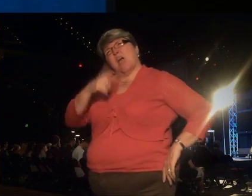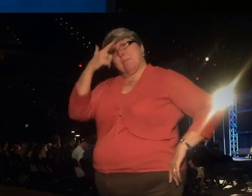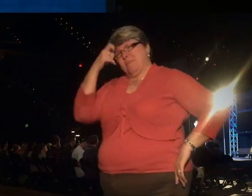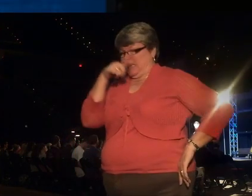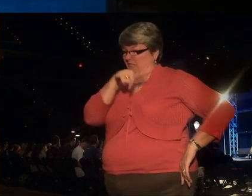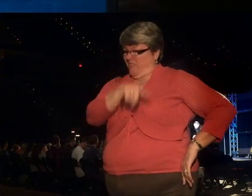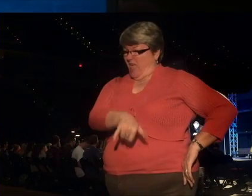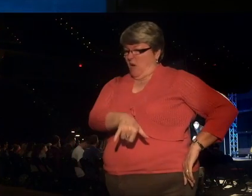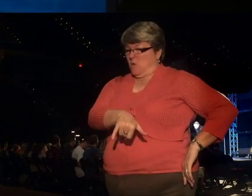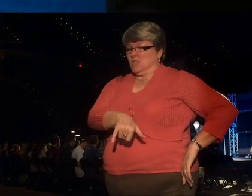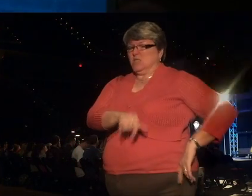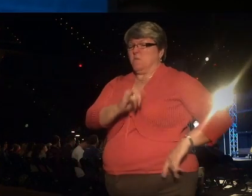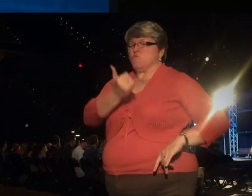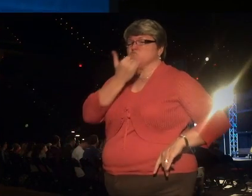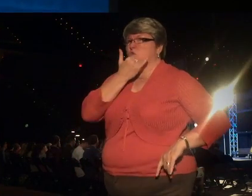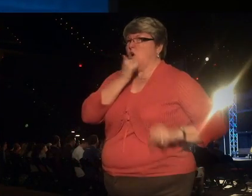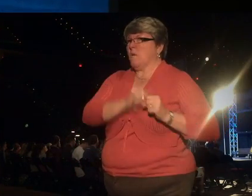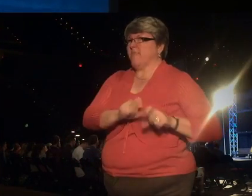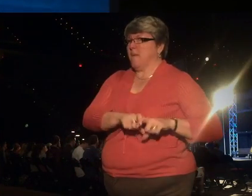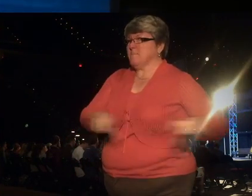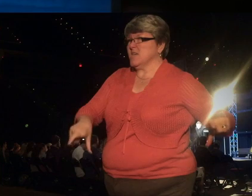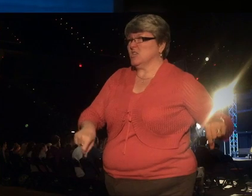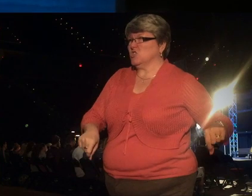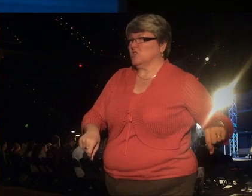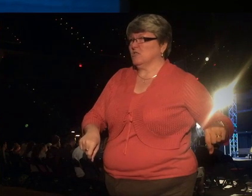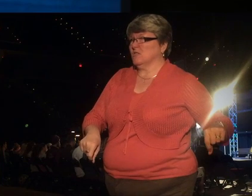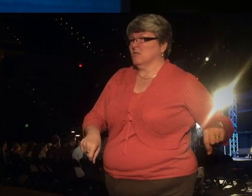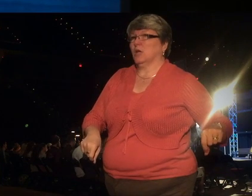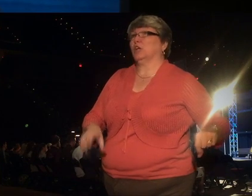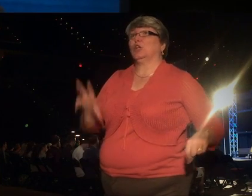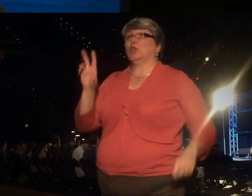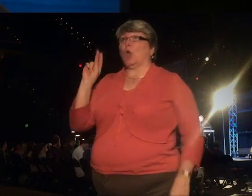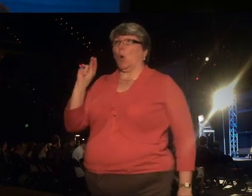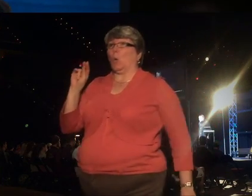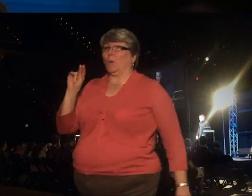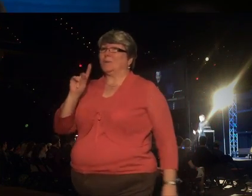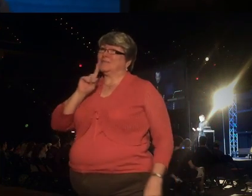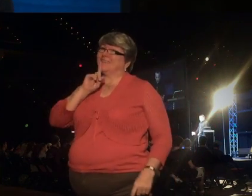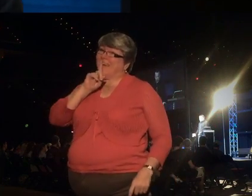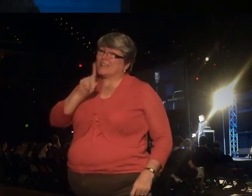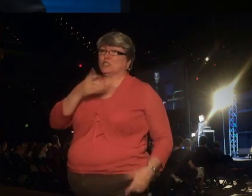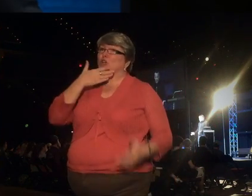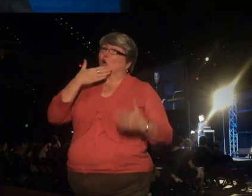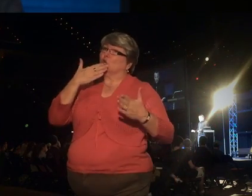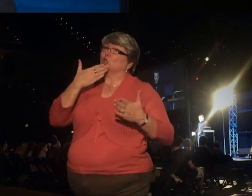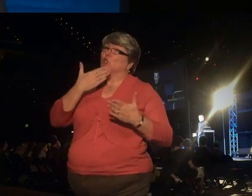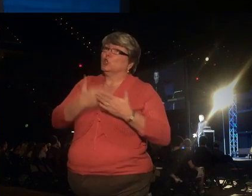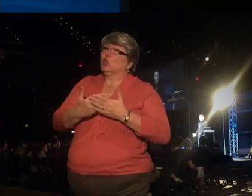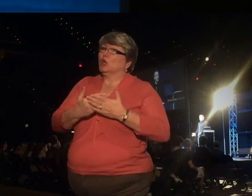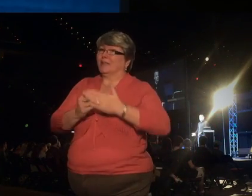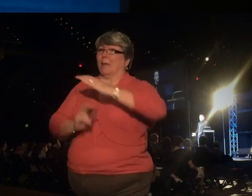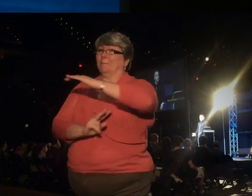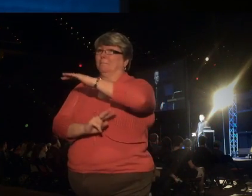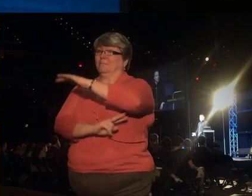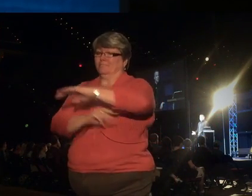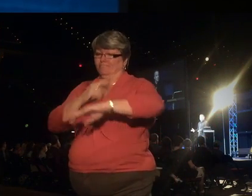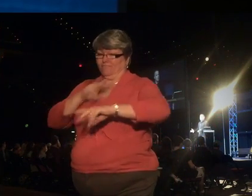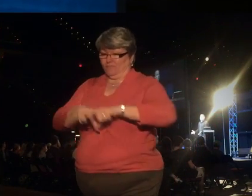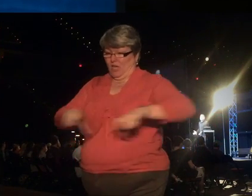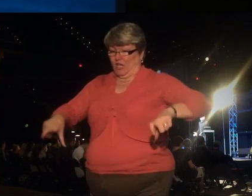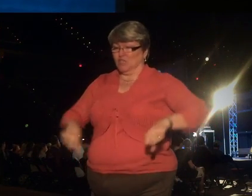that because that was a defective bench? No, it was actually a good piano